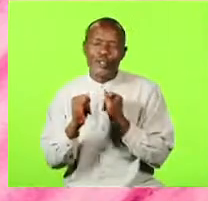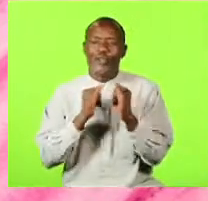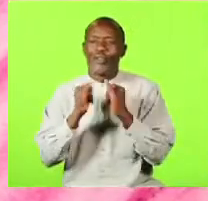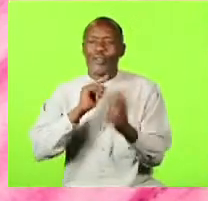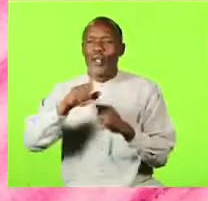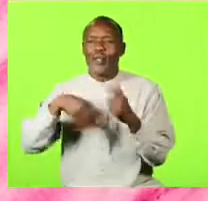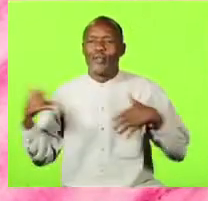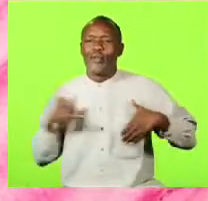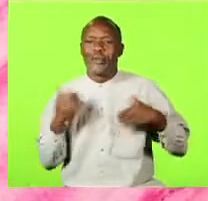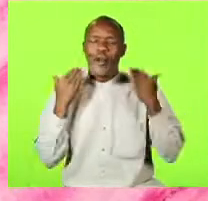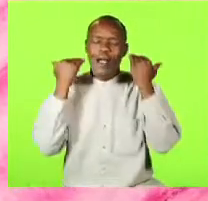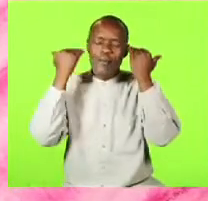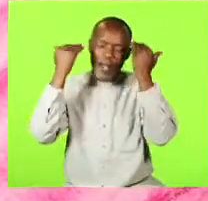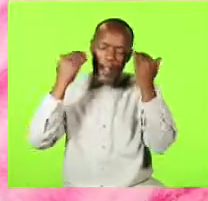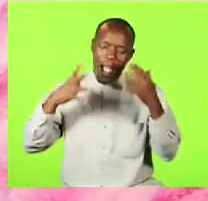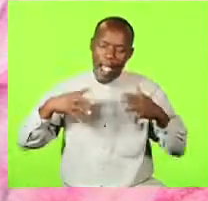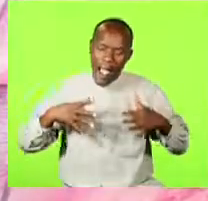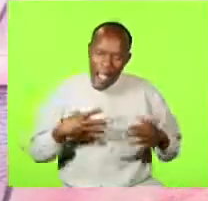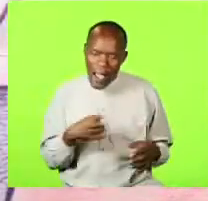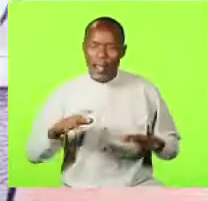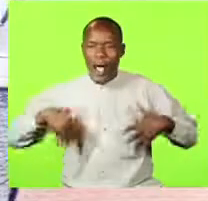about trauma and trauma healing